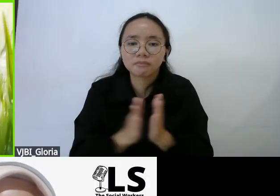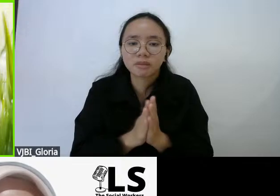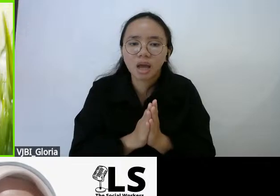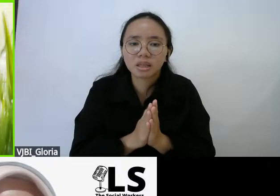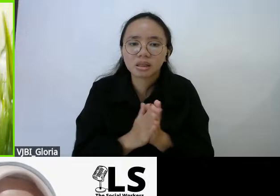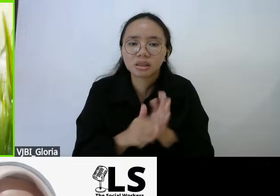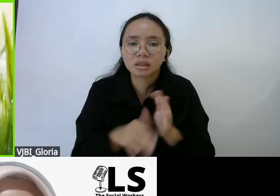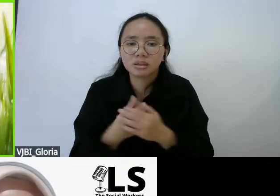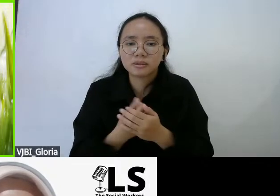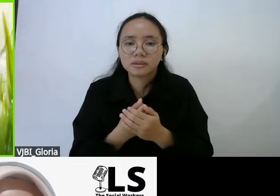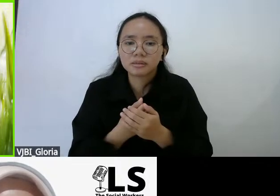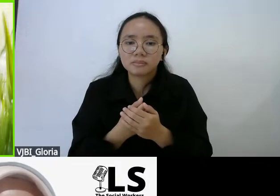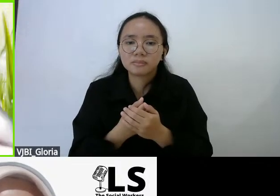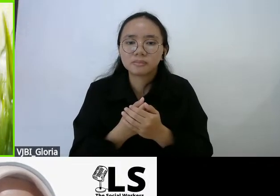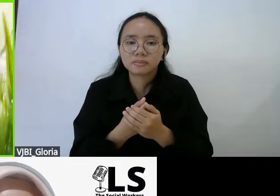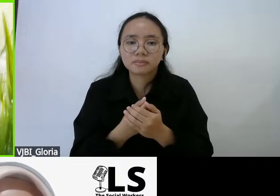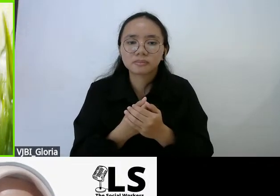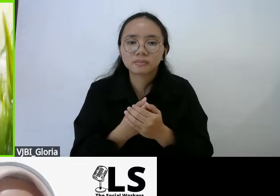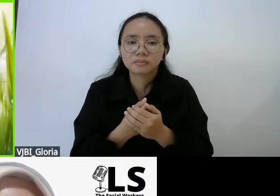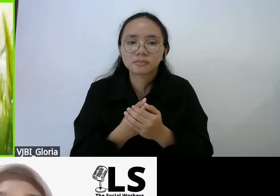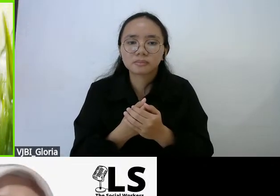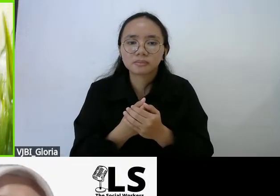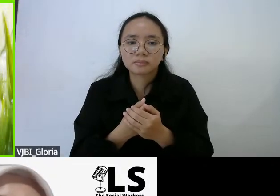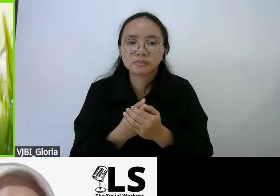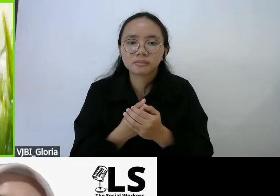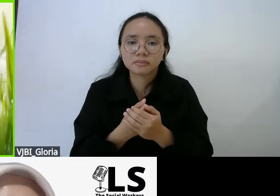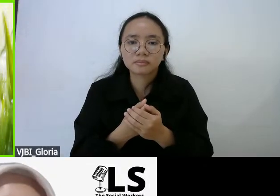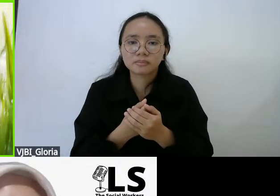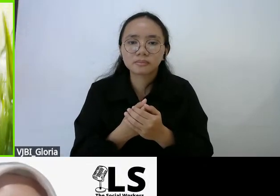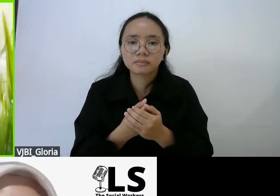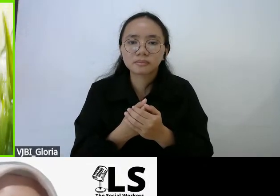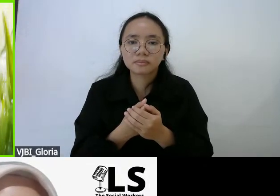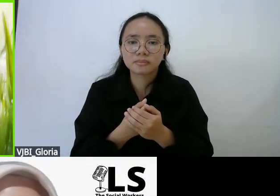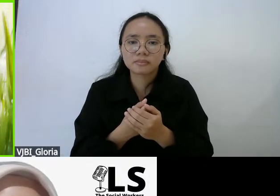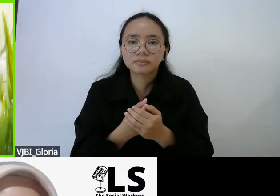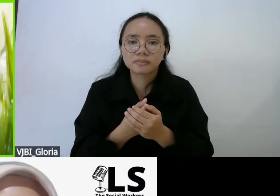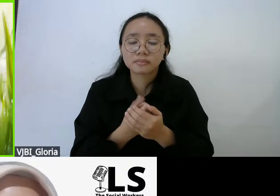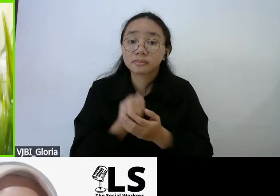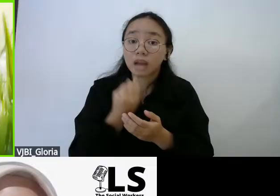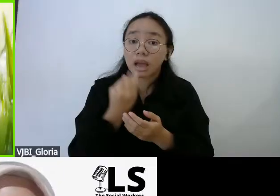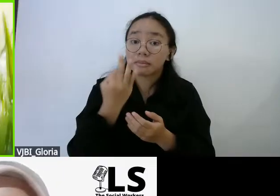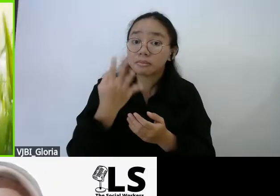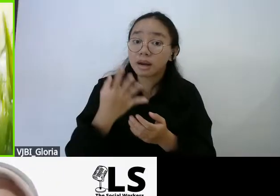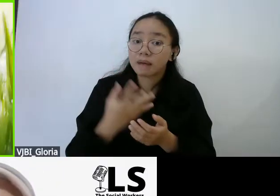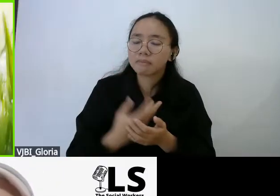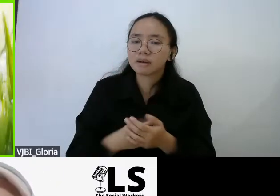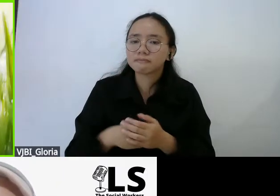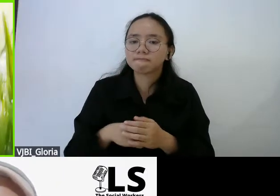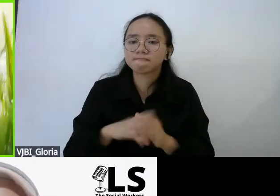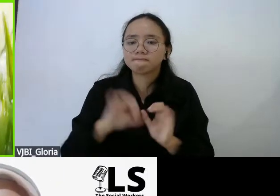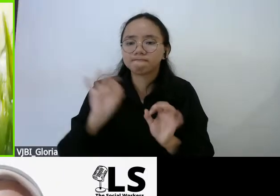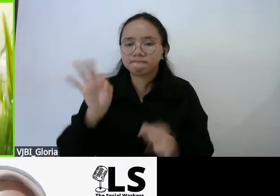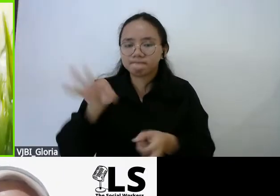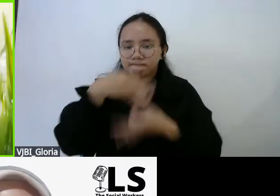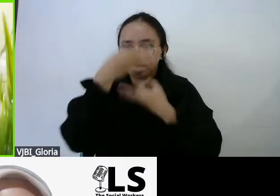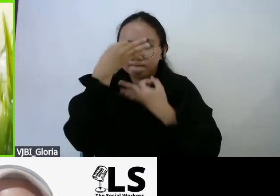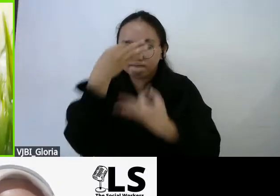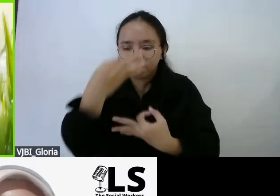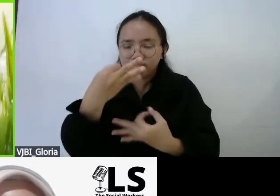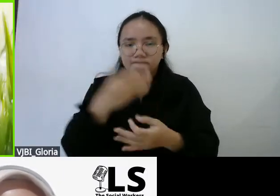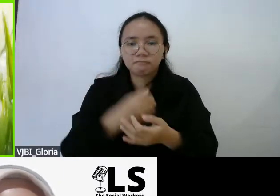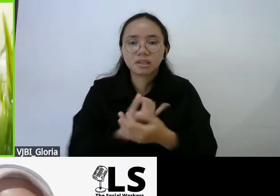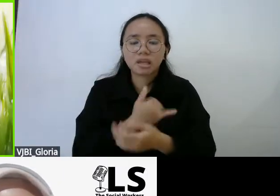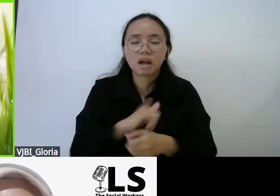what am I trying to say? He works with children, pediatrics. One of the professors in pediatrics who works with children with disabilities